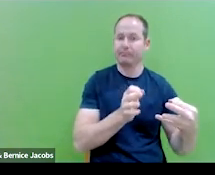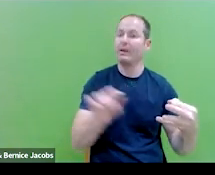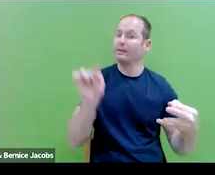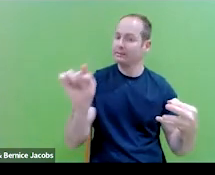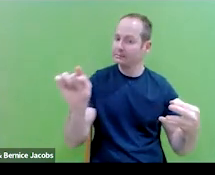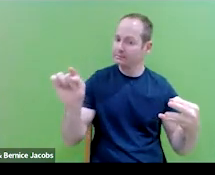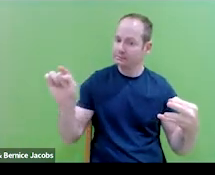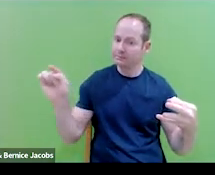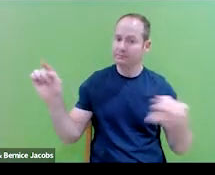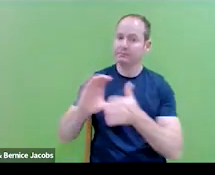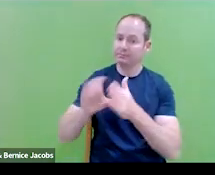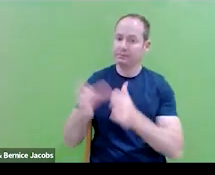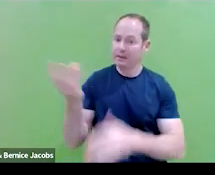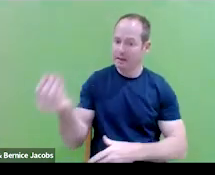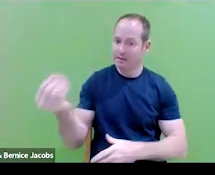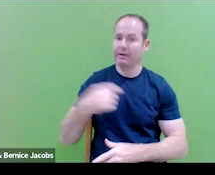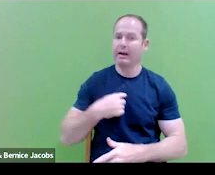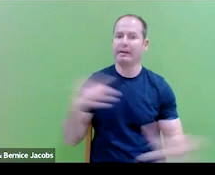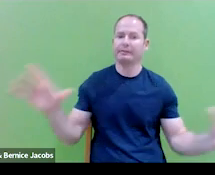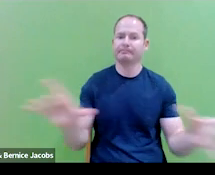in disability. So